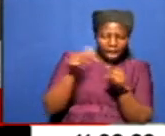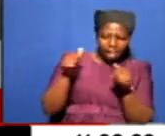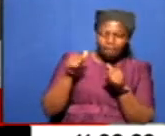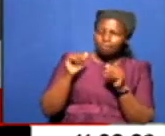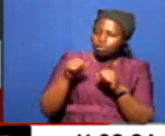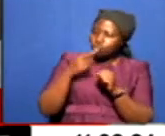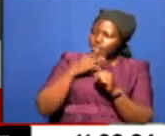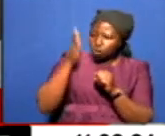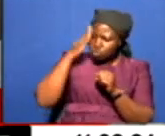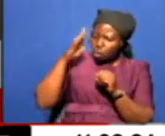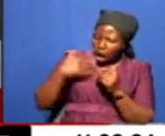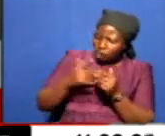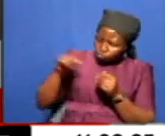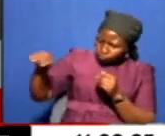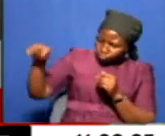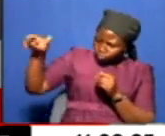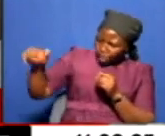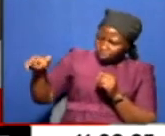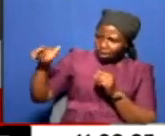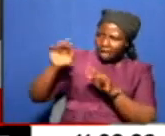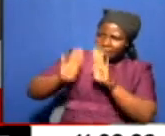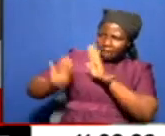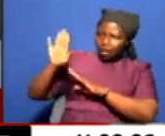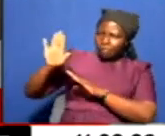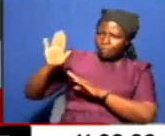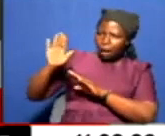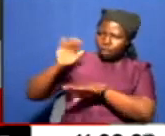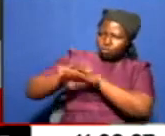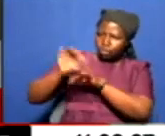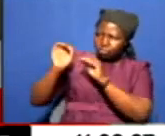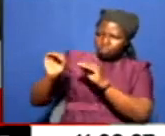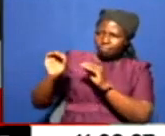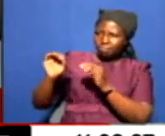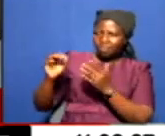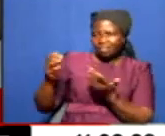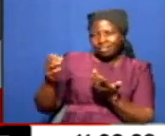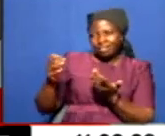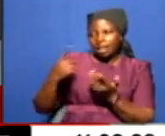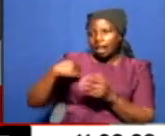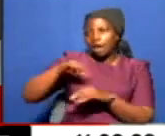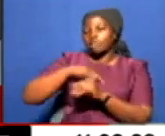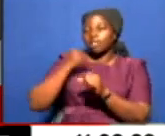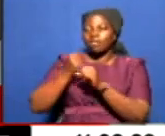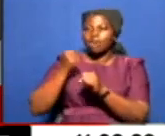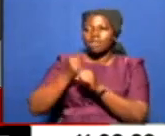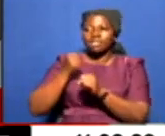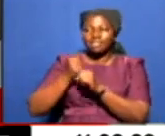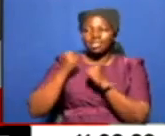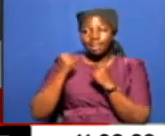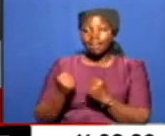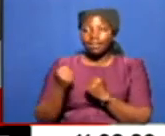person, the behavior is not right? Mm-hmm. So we are really doing so much effort in those